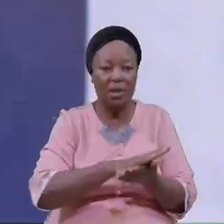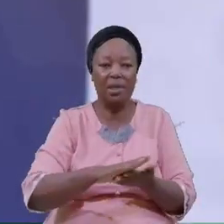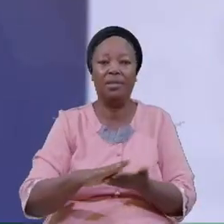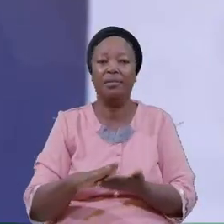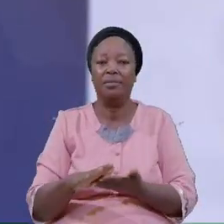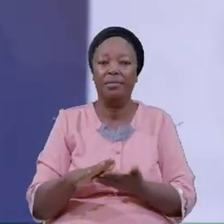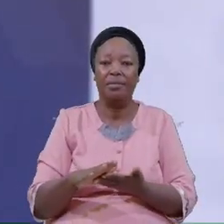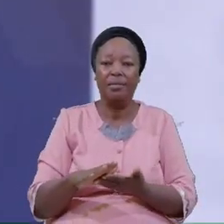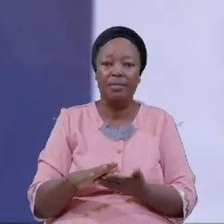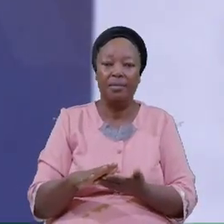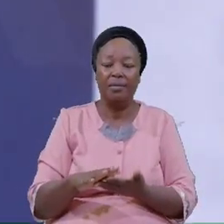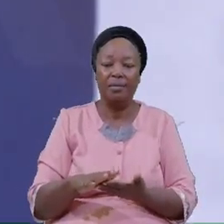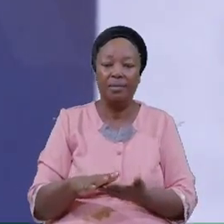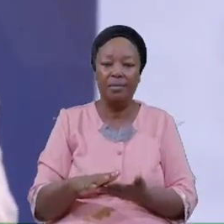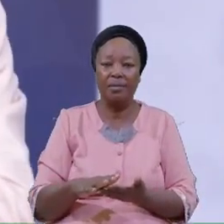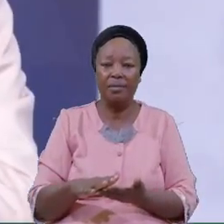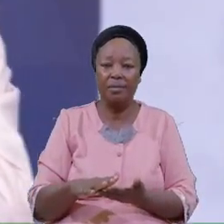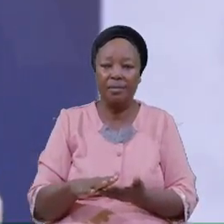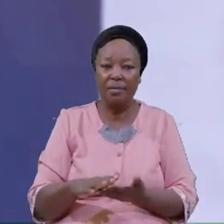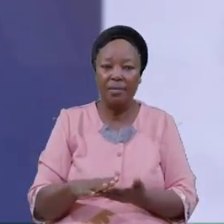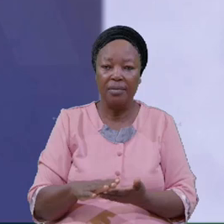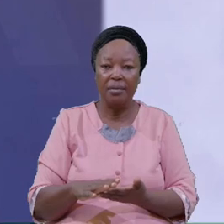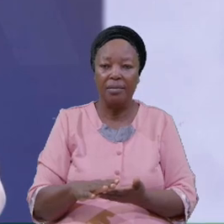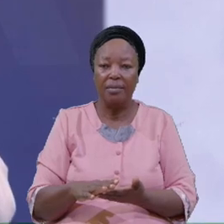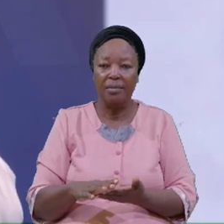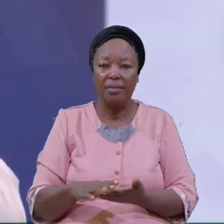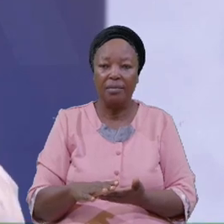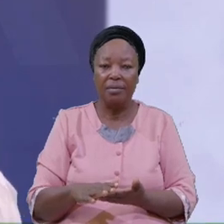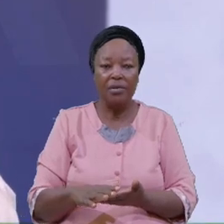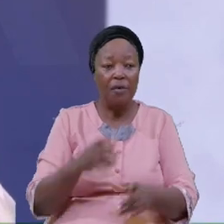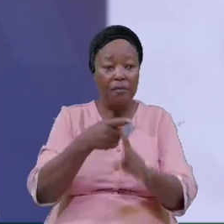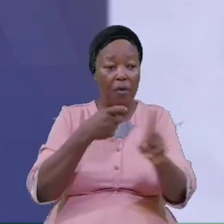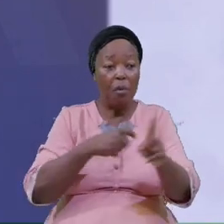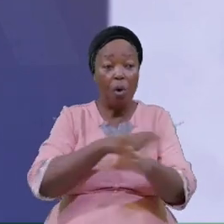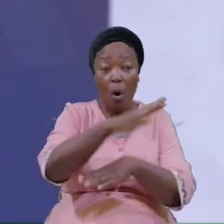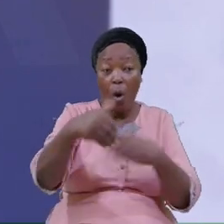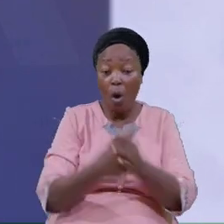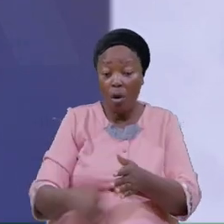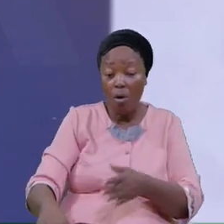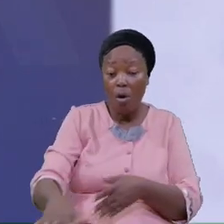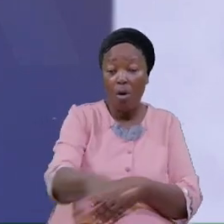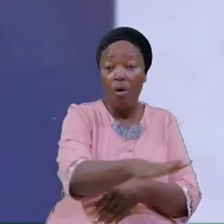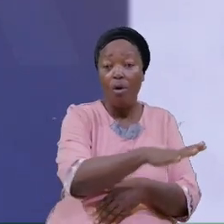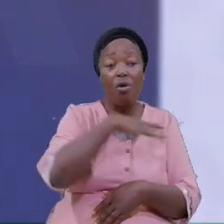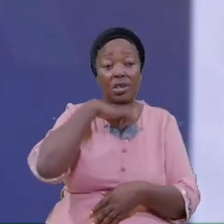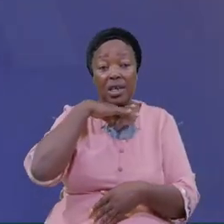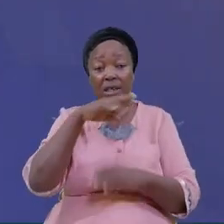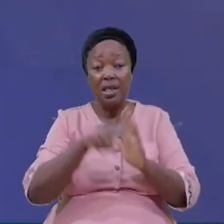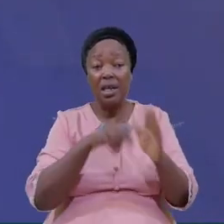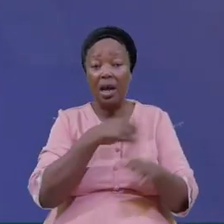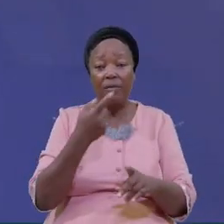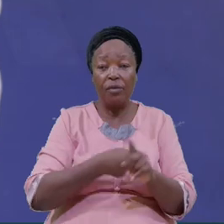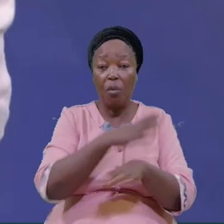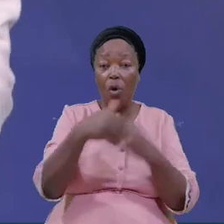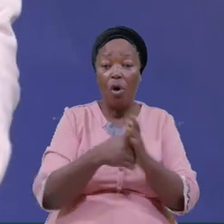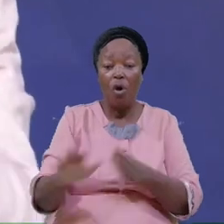répandrai sur vous l'eau pure et vous serez purifiés. From all your filthiness and from all your idols will